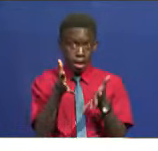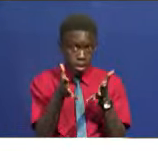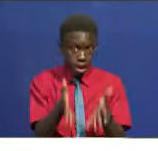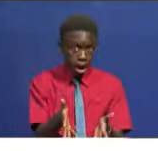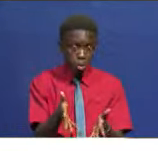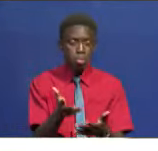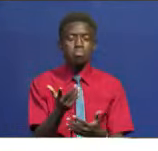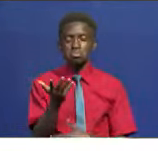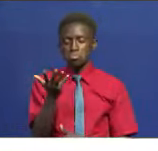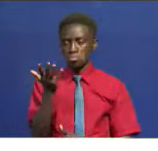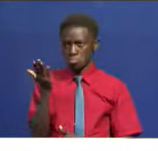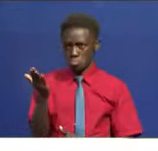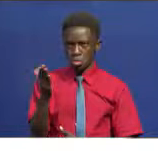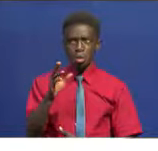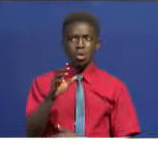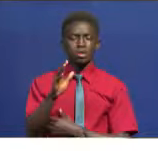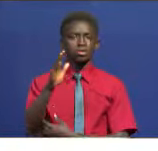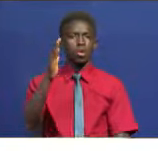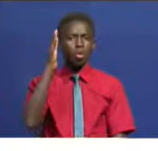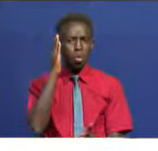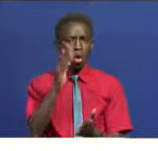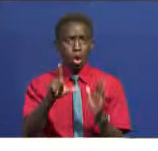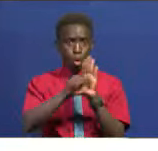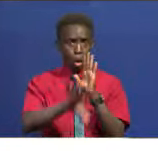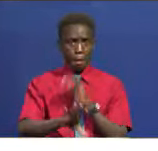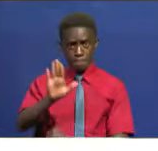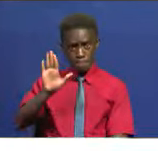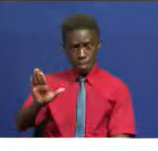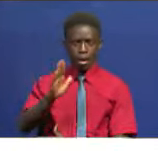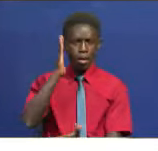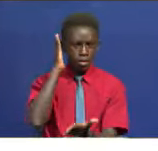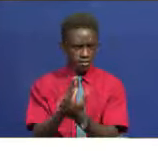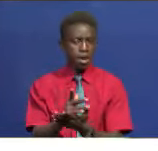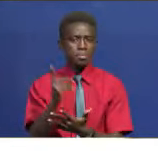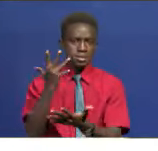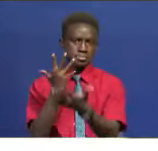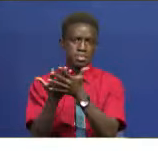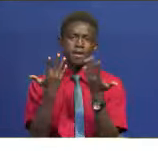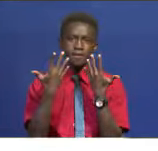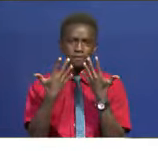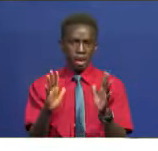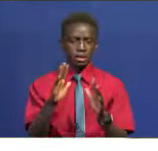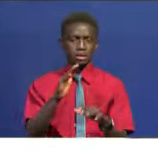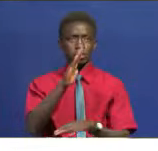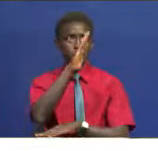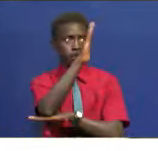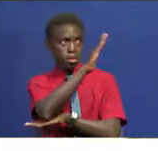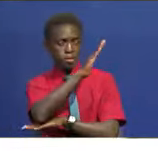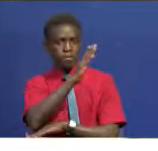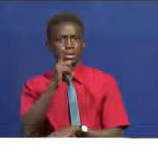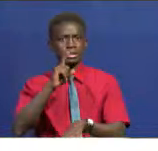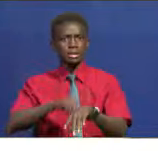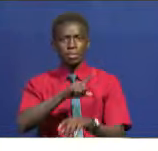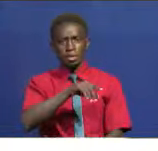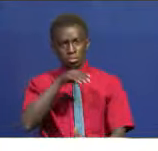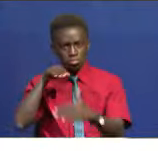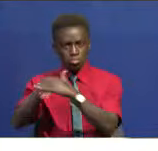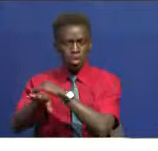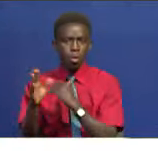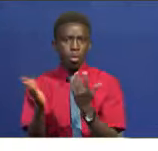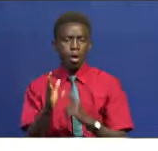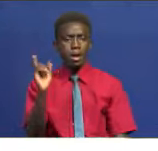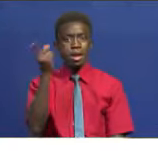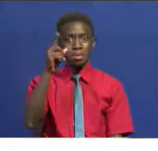Khaminwa, confirmed he was arrested on Monday afternoon after presenting himself to the Nairobi Area Directorate of Criminal